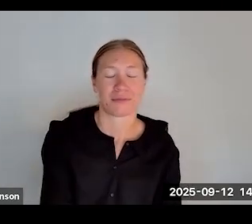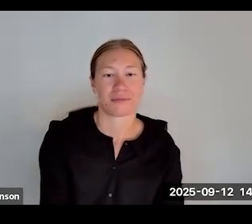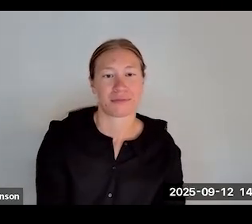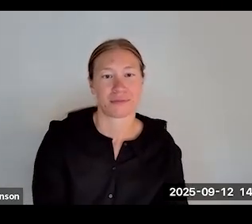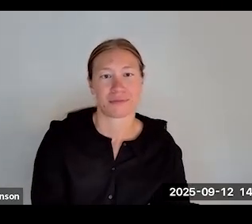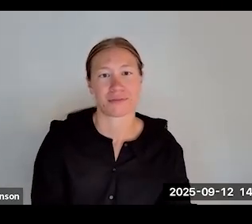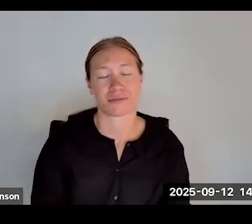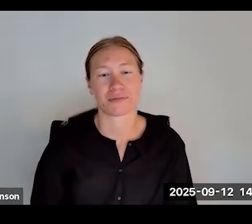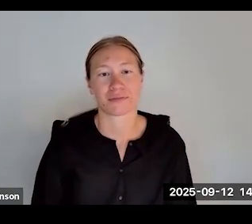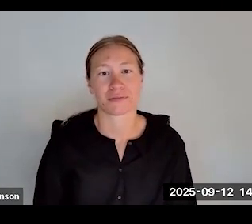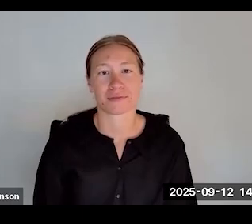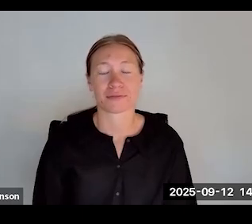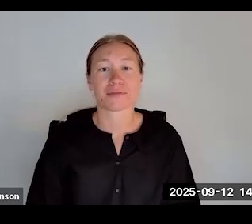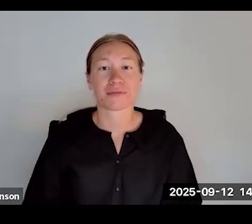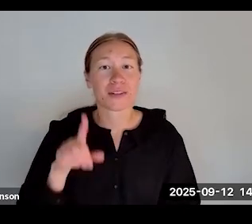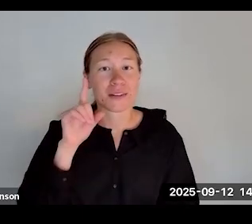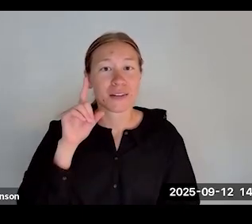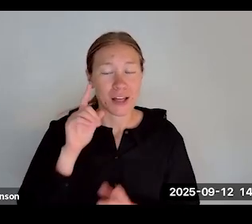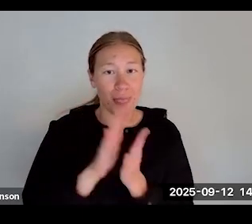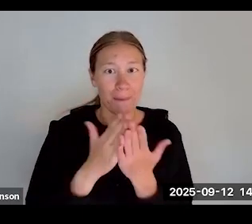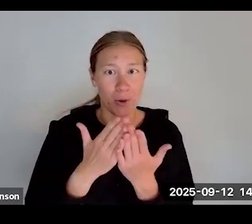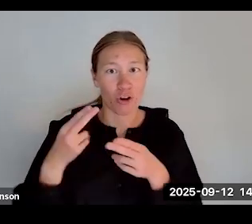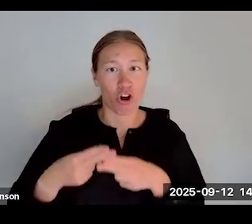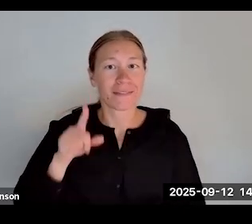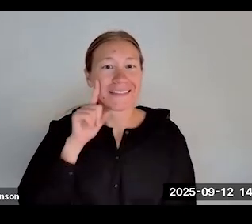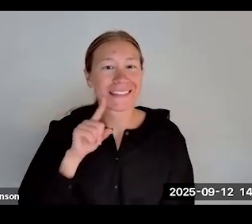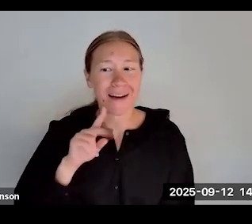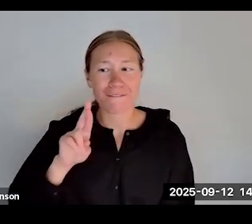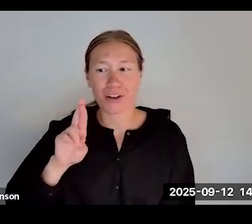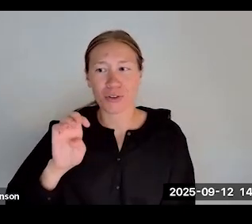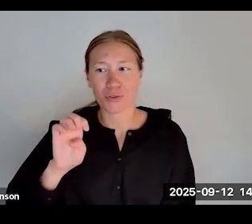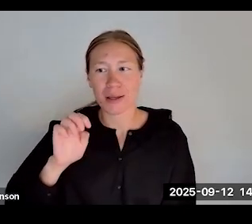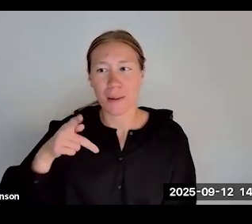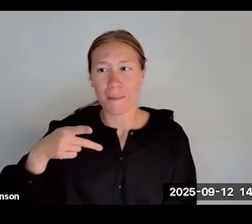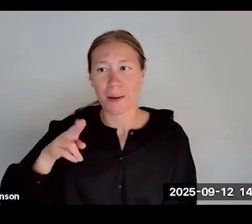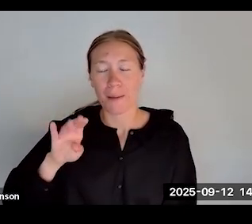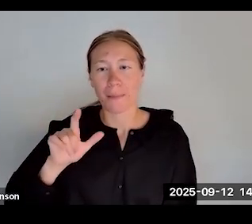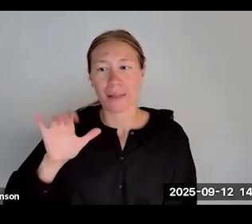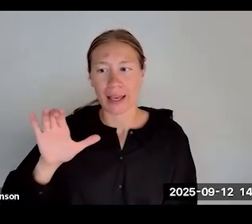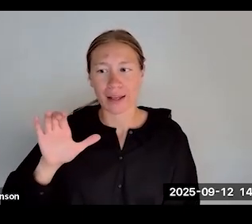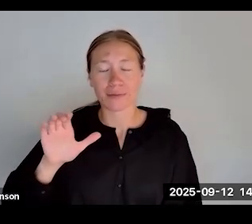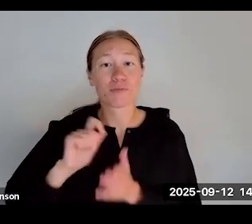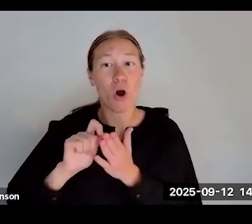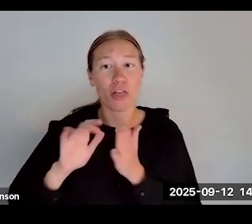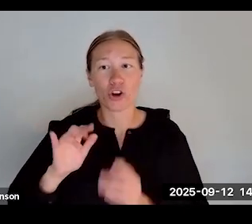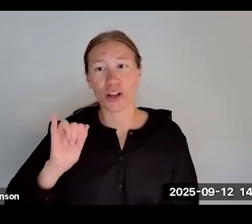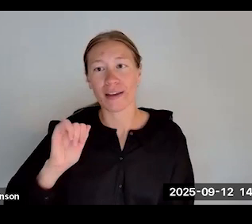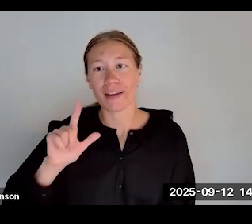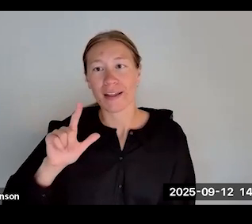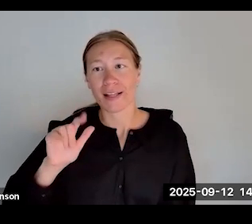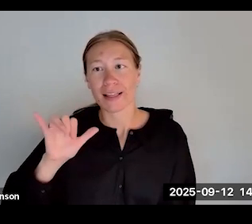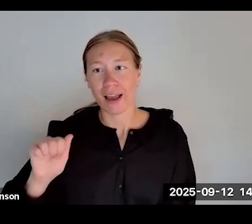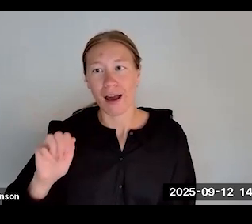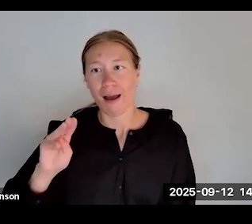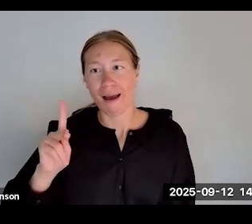This book is called Deaf Republic and was written by Ilya Kaminsky, who is an acclaimed Ukrainian-American deaf